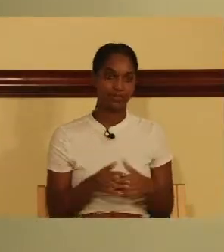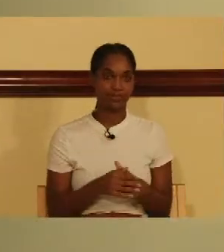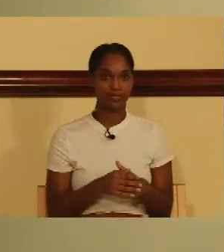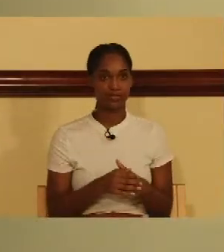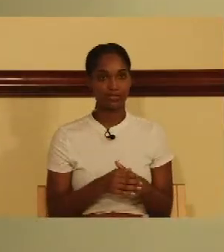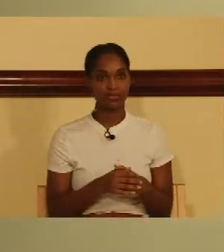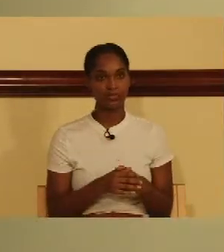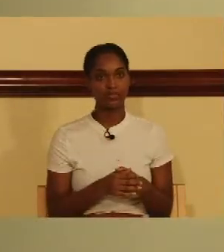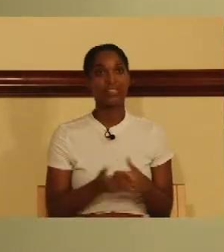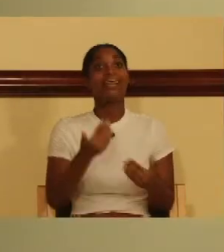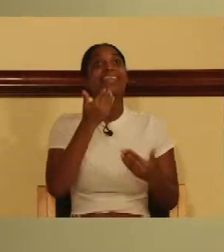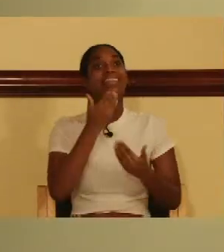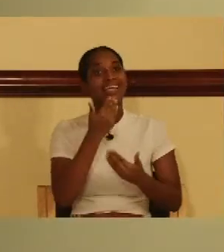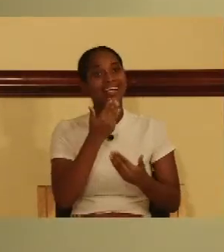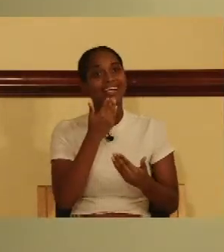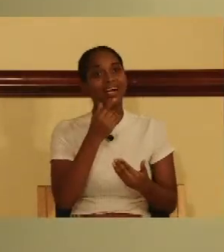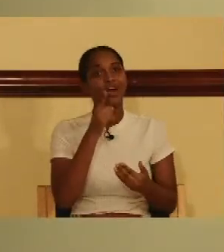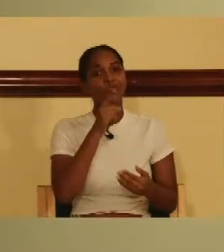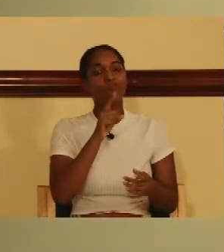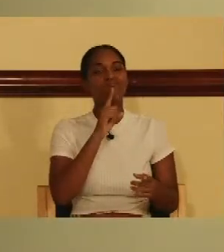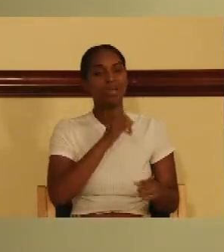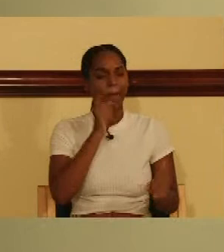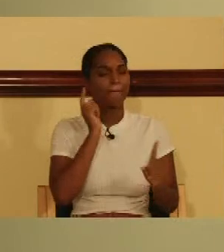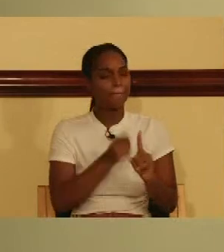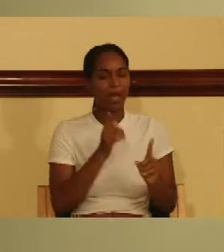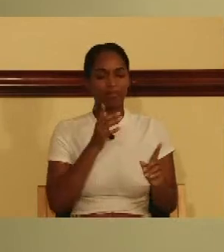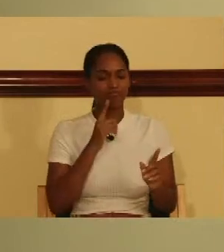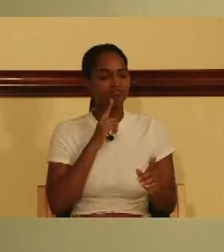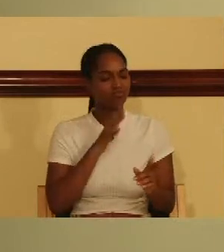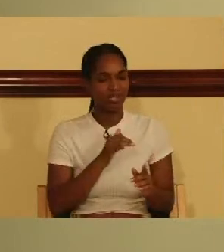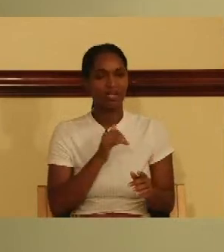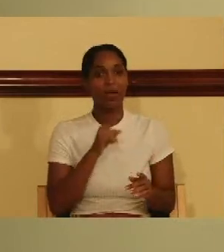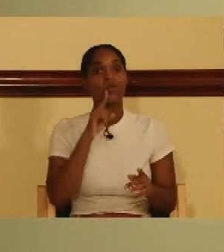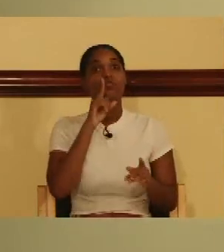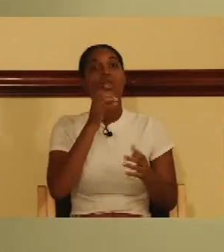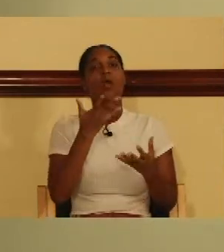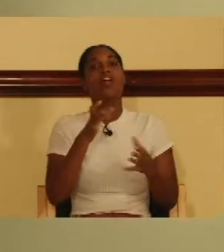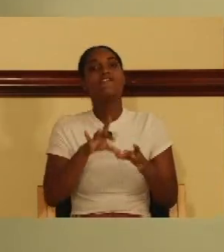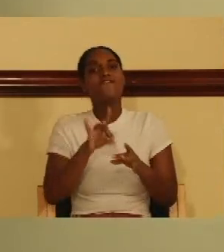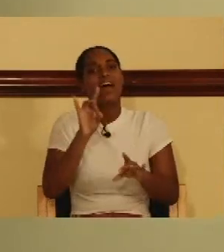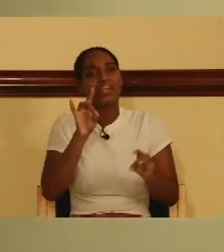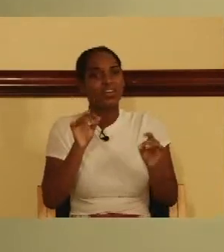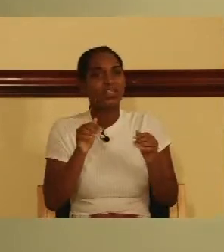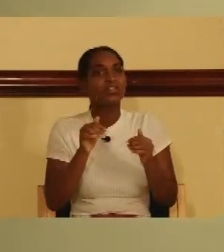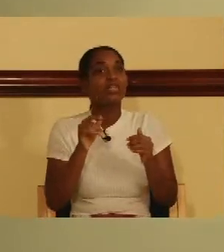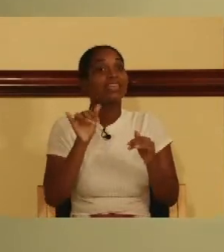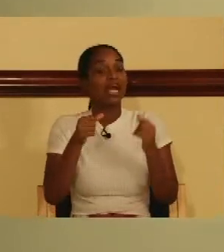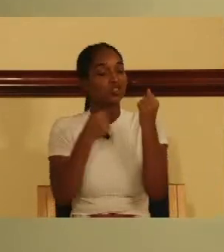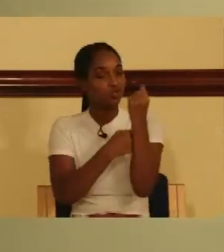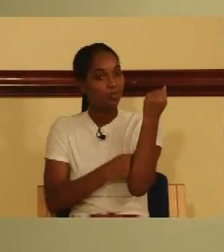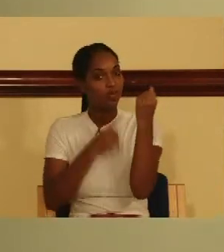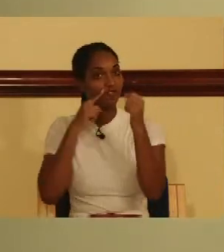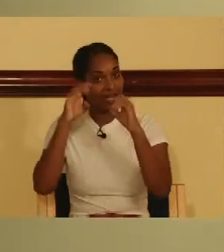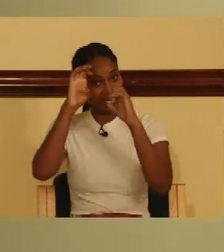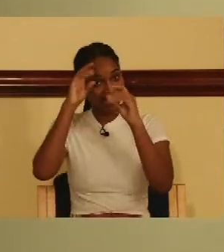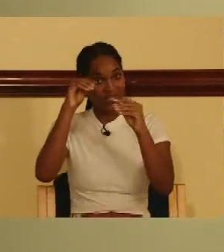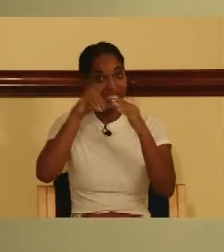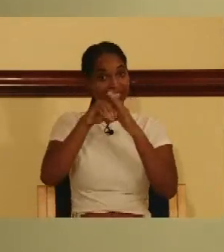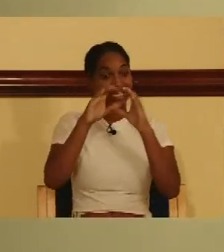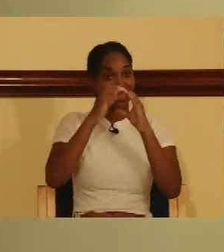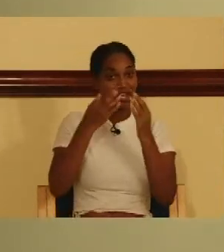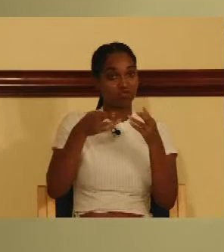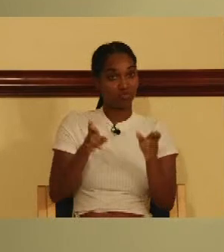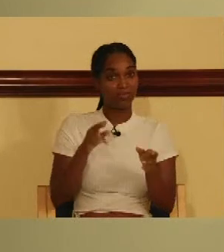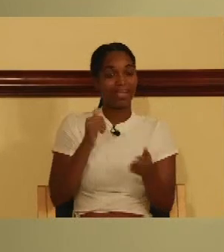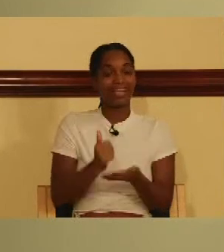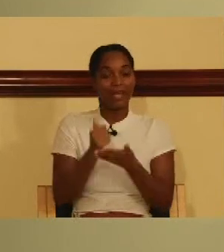you're to hitting evolve. the nails on the head, because, I mean, one of the things I wanted to find out is that support for educators in the classroom and